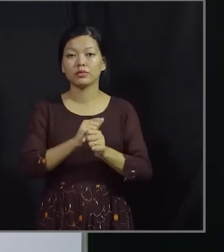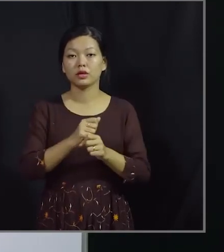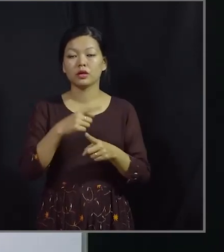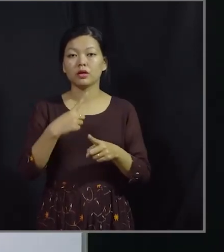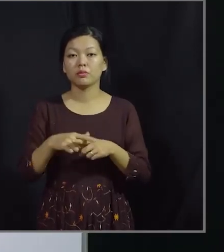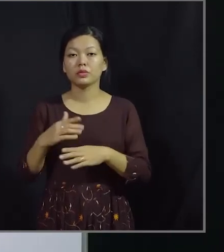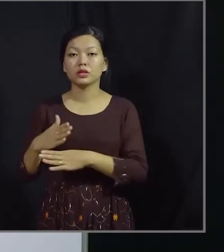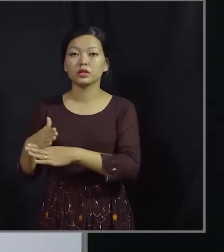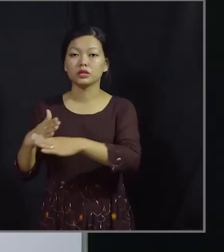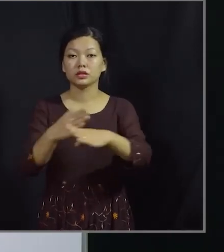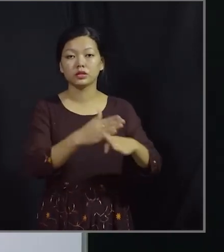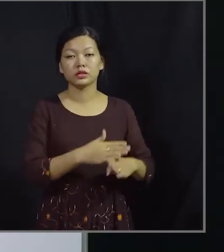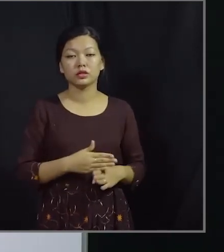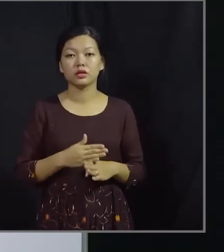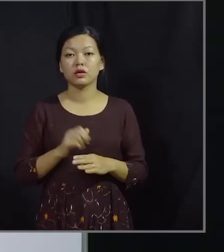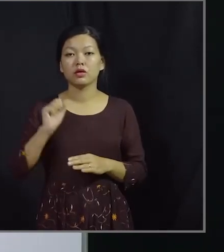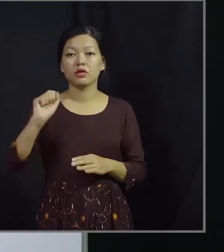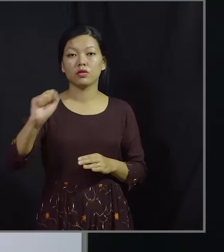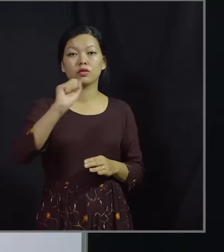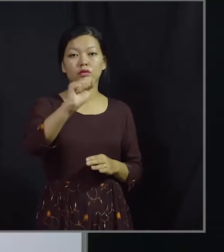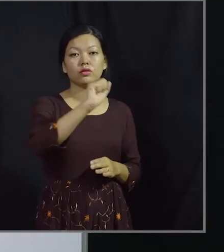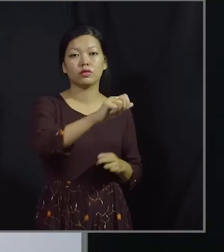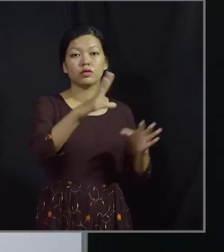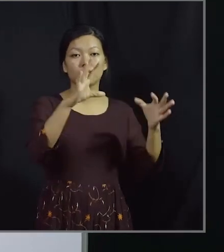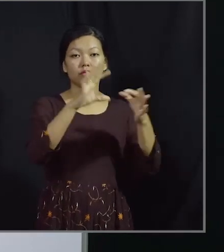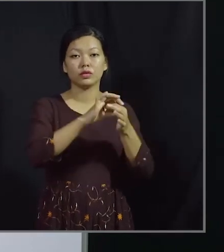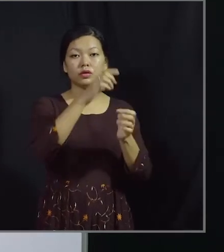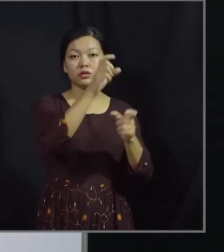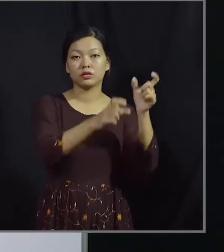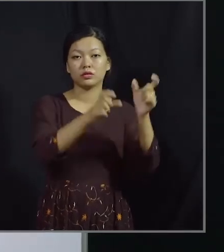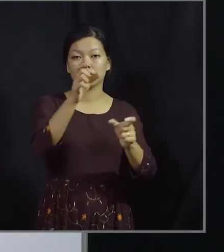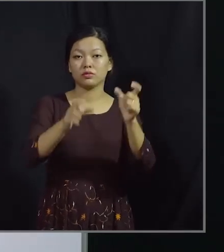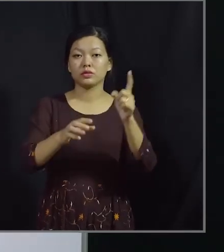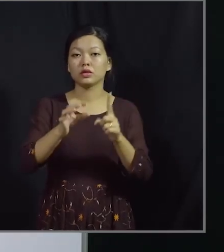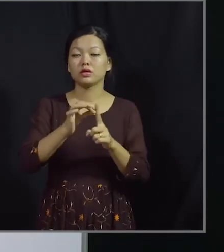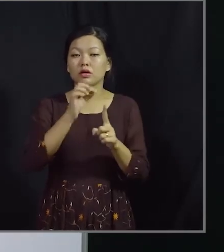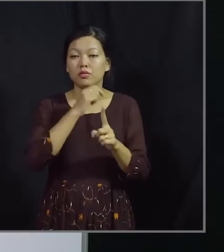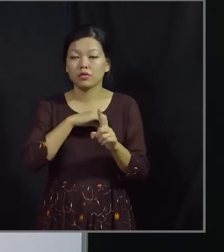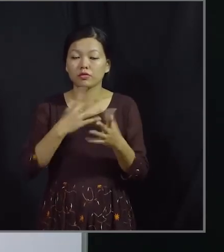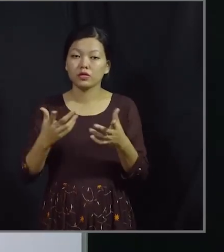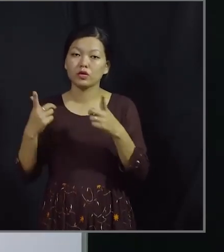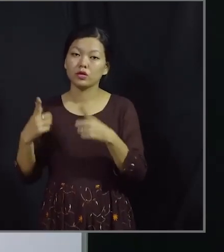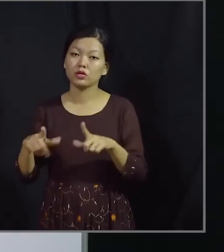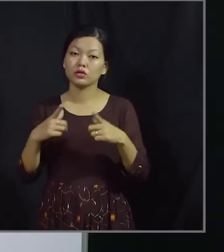the accumulated profit and losses and adjustment of capital if the partner agrees to